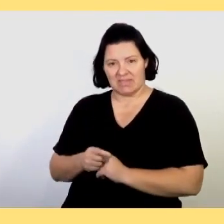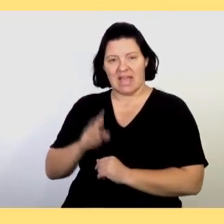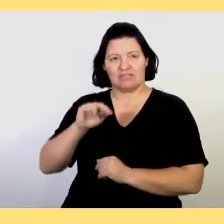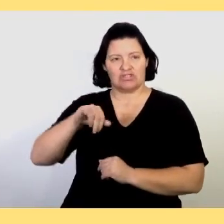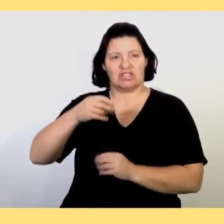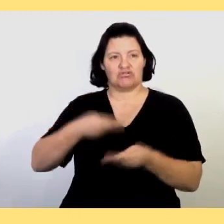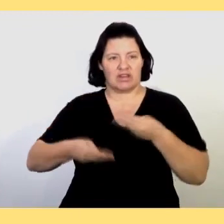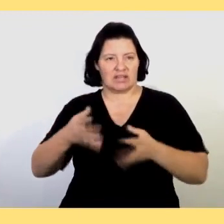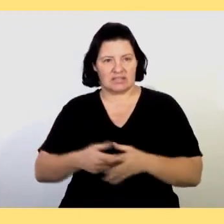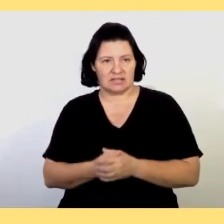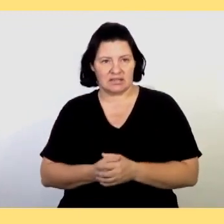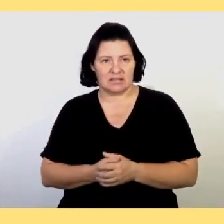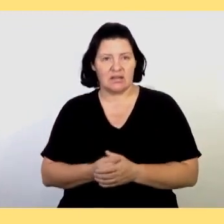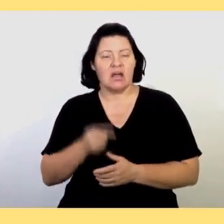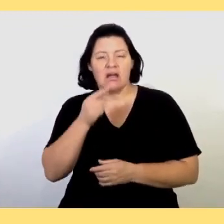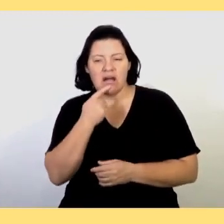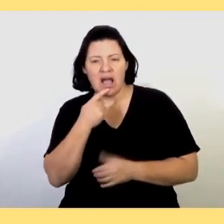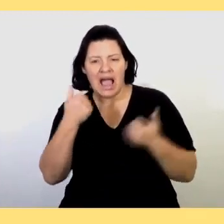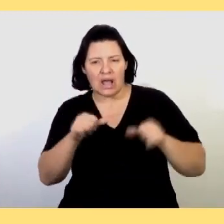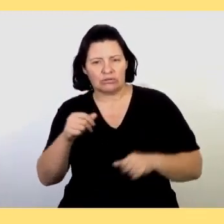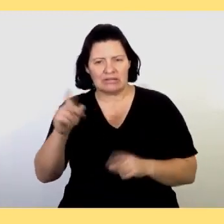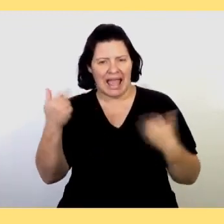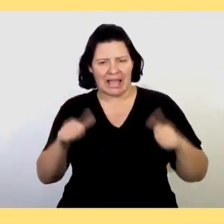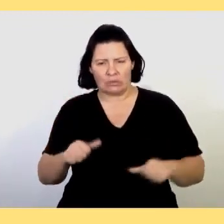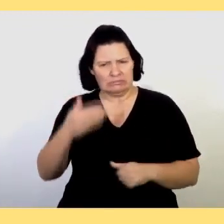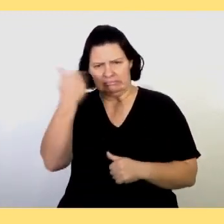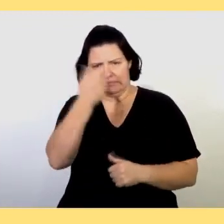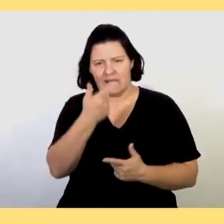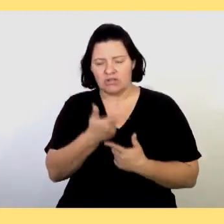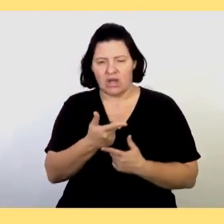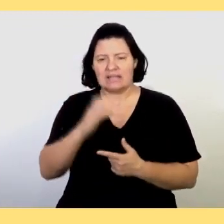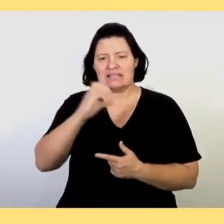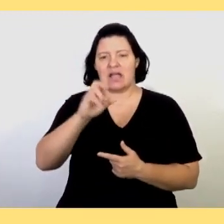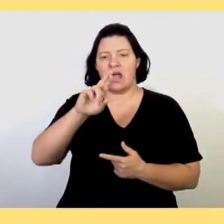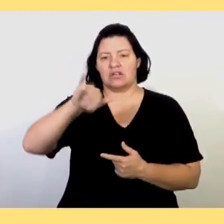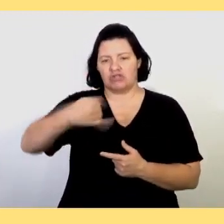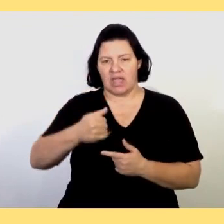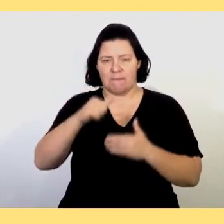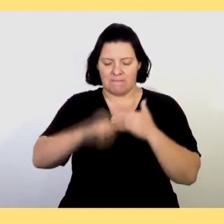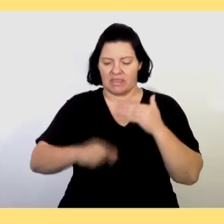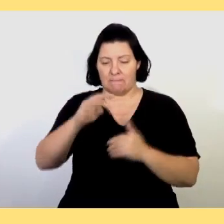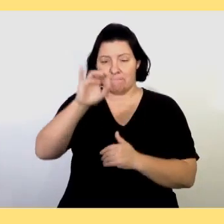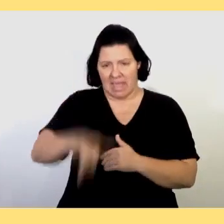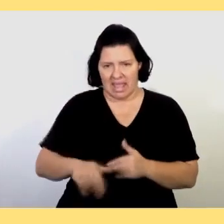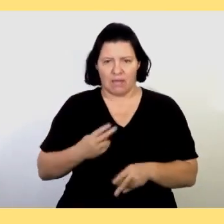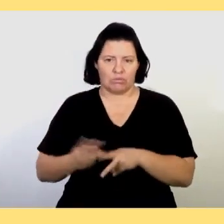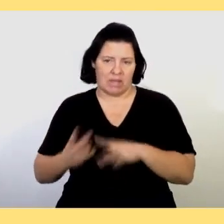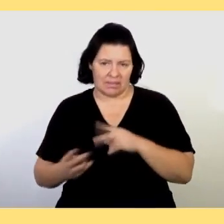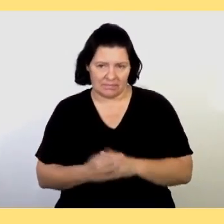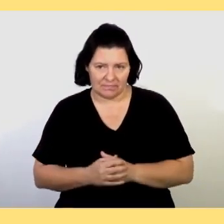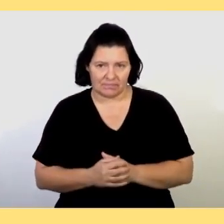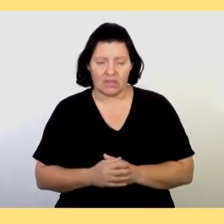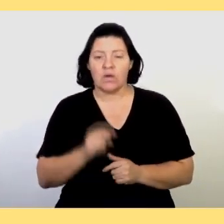MJ Traders. Michael has no knowledge of accounting and has asked you to prepare the CRJ for the month of May.